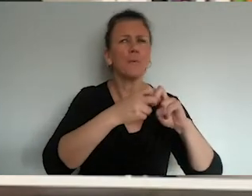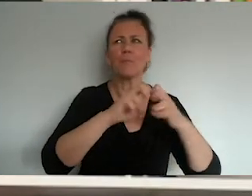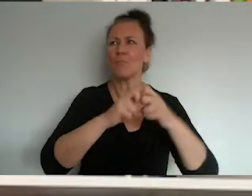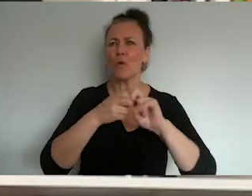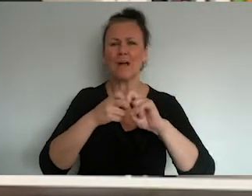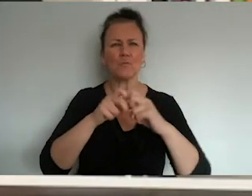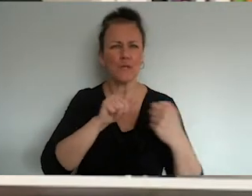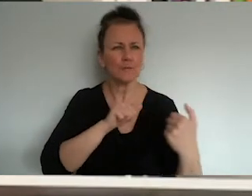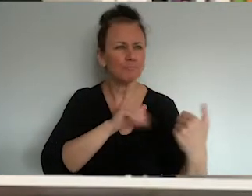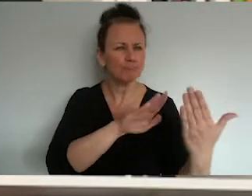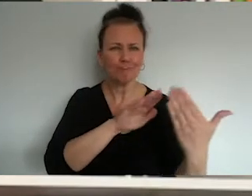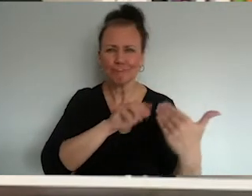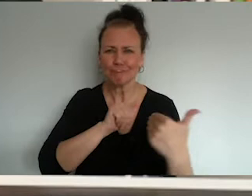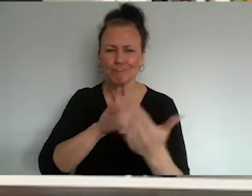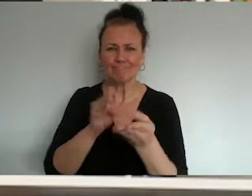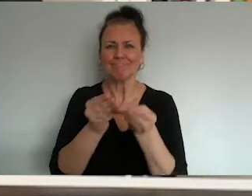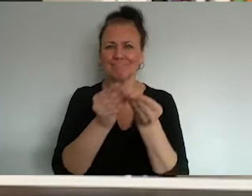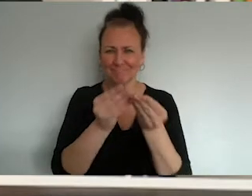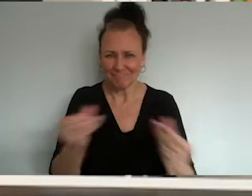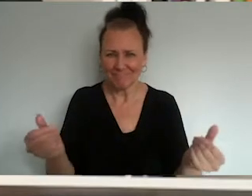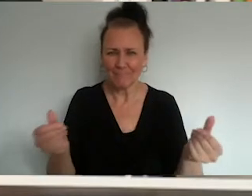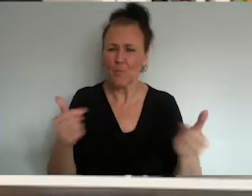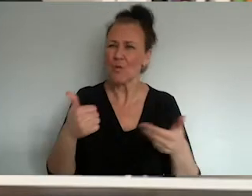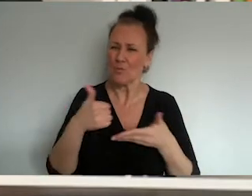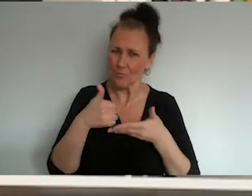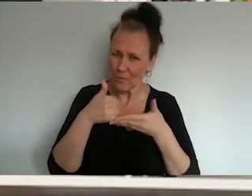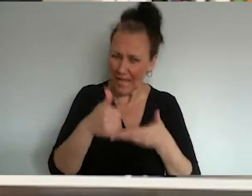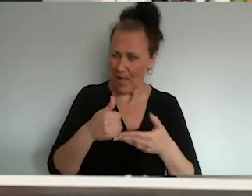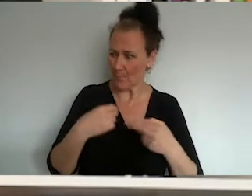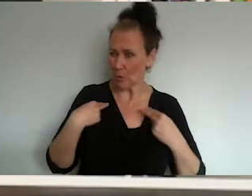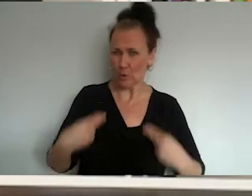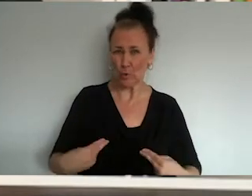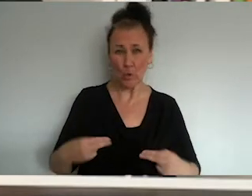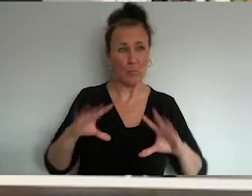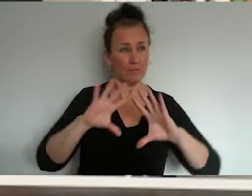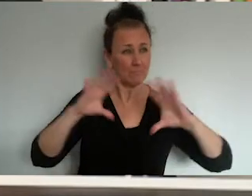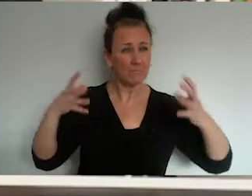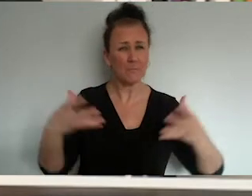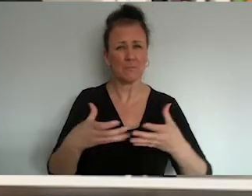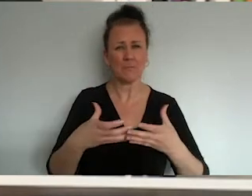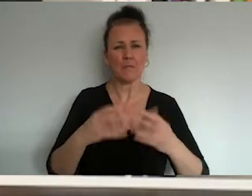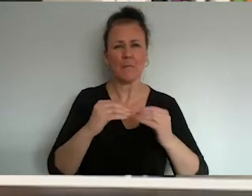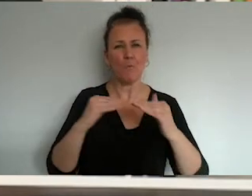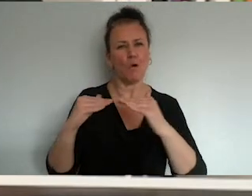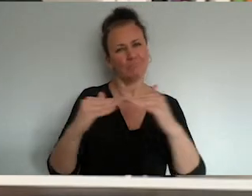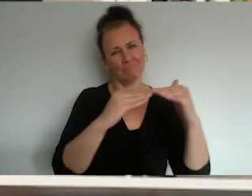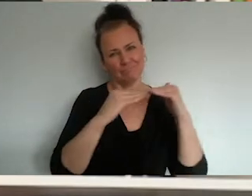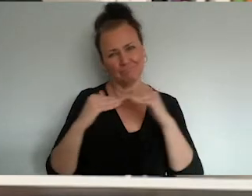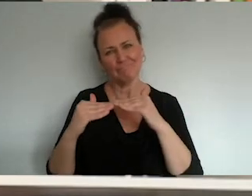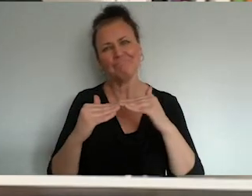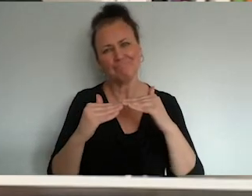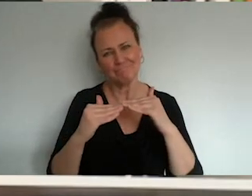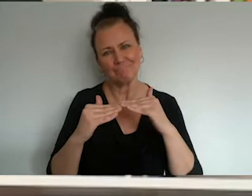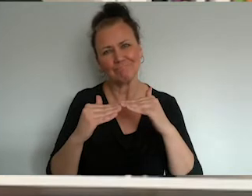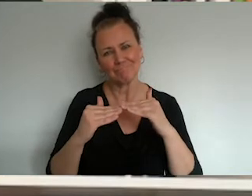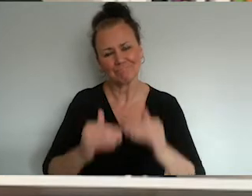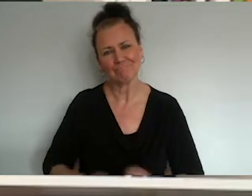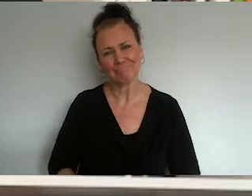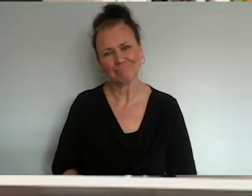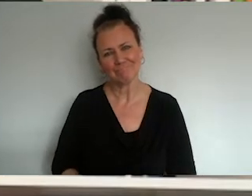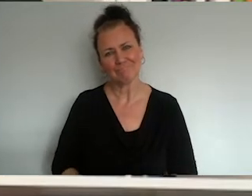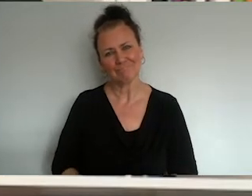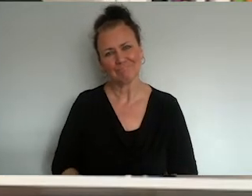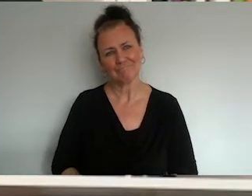to right what's wrong, and put society on track to create a healthier, more equitable, and more just